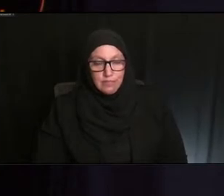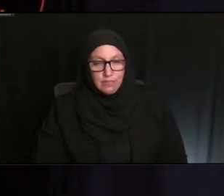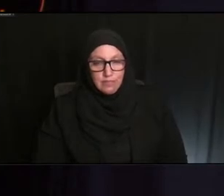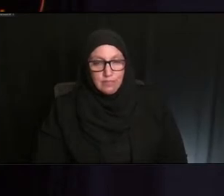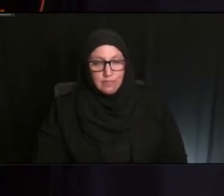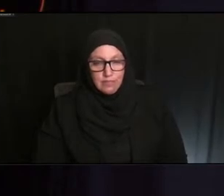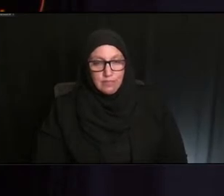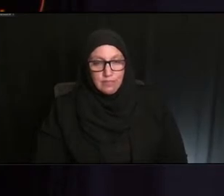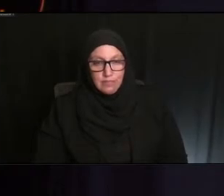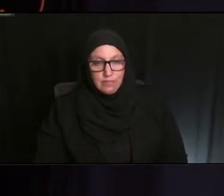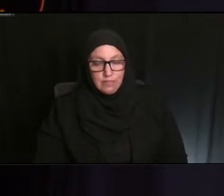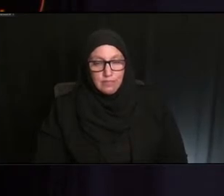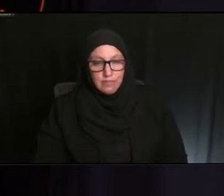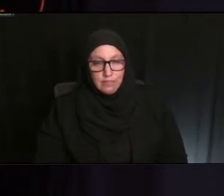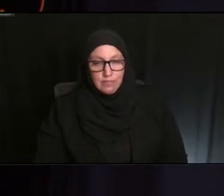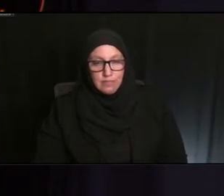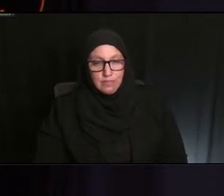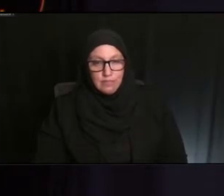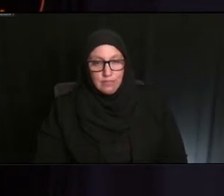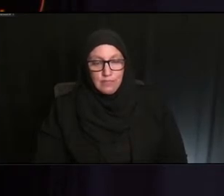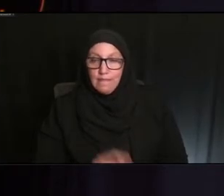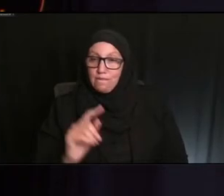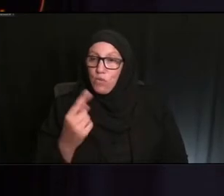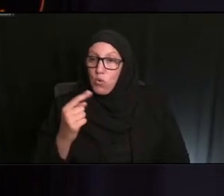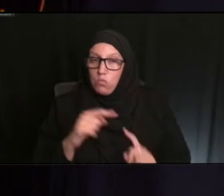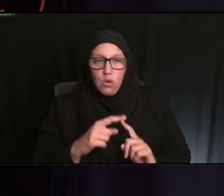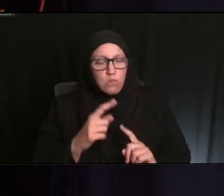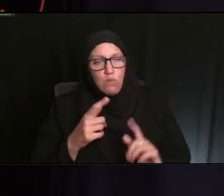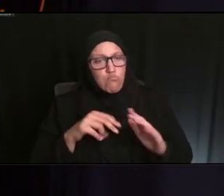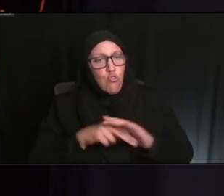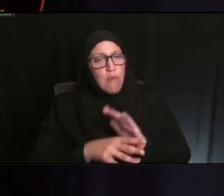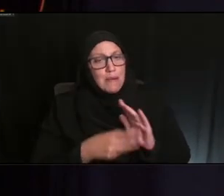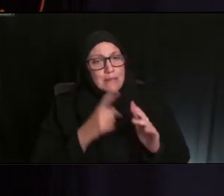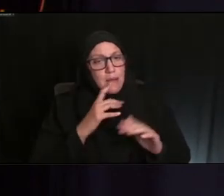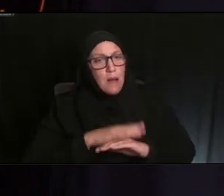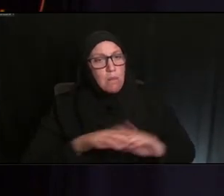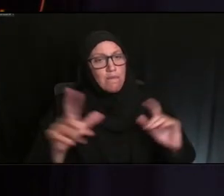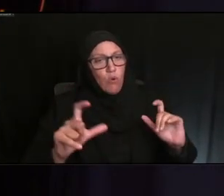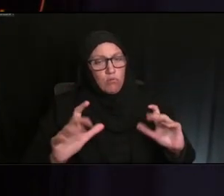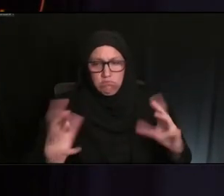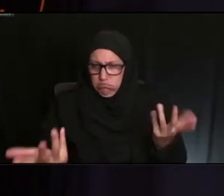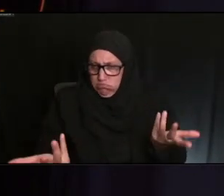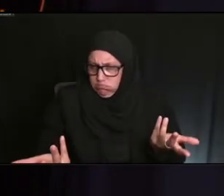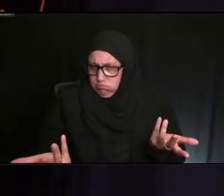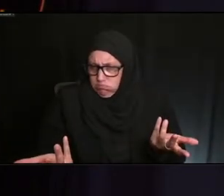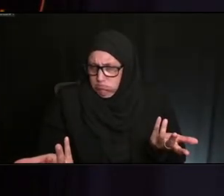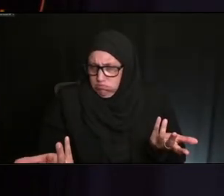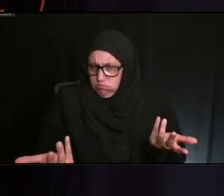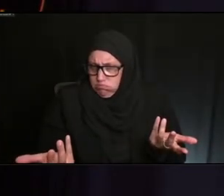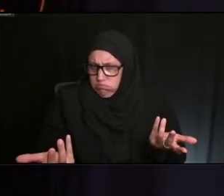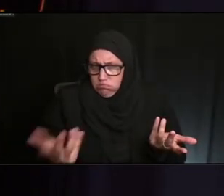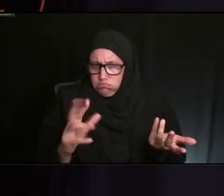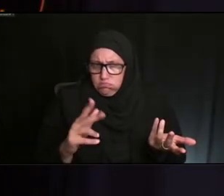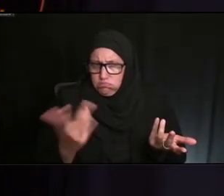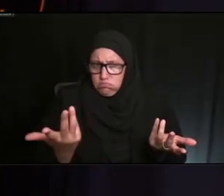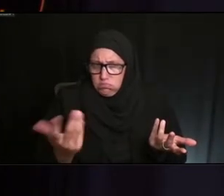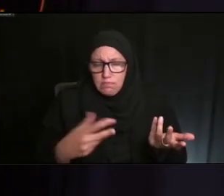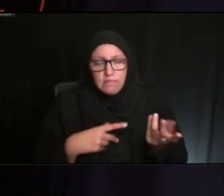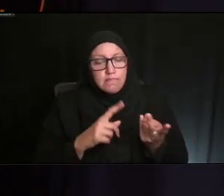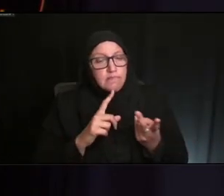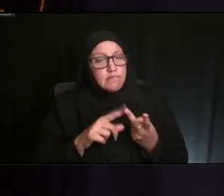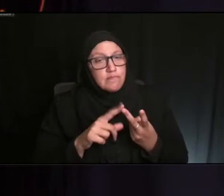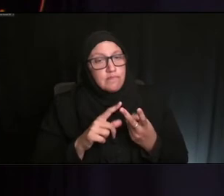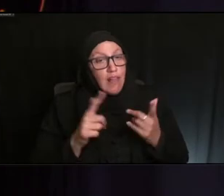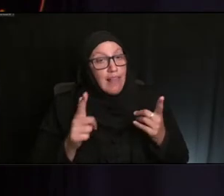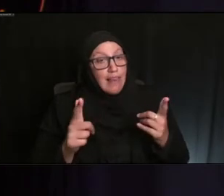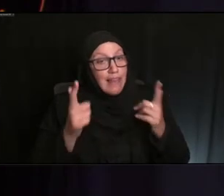Secondly, the first point is there's no evidence to support this whatsoever. The second issue we have here is the leaders themselves